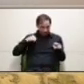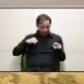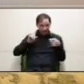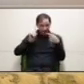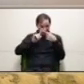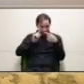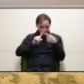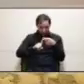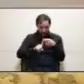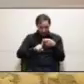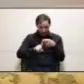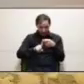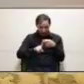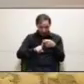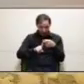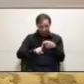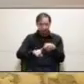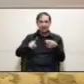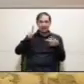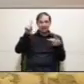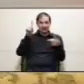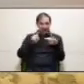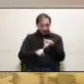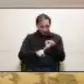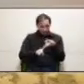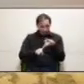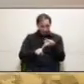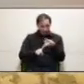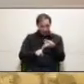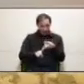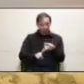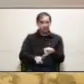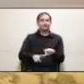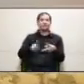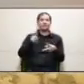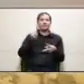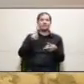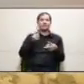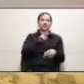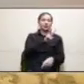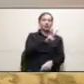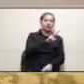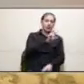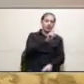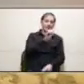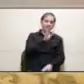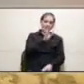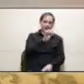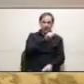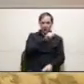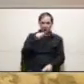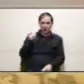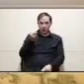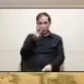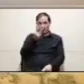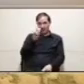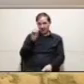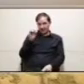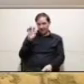question. The second question, between 2003 and 2005,